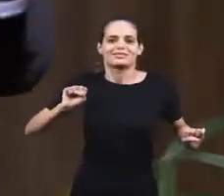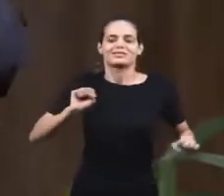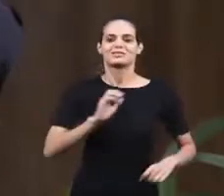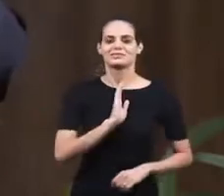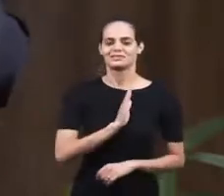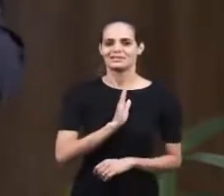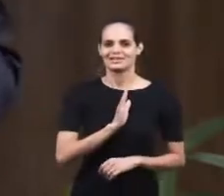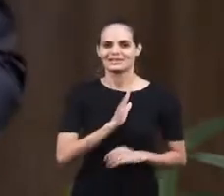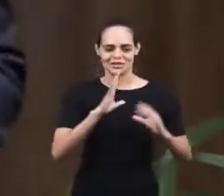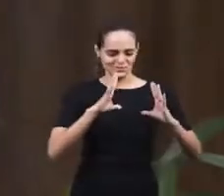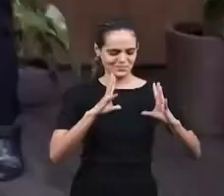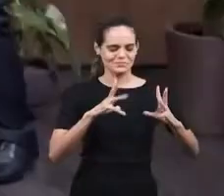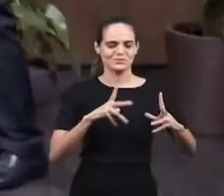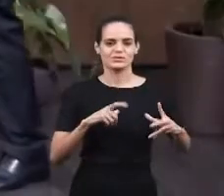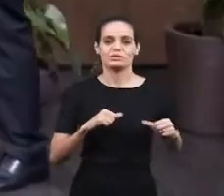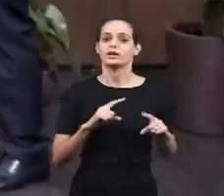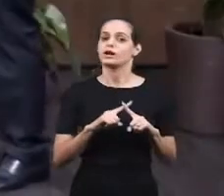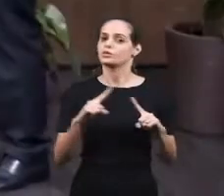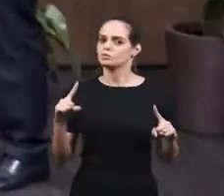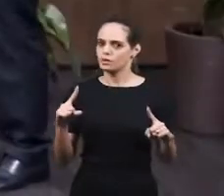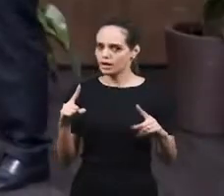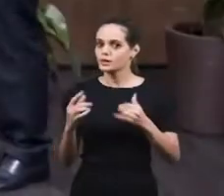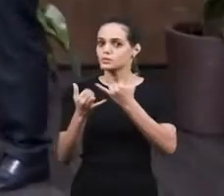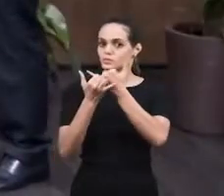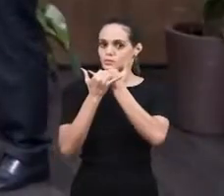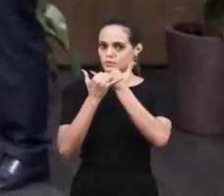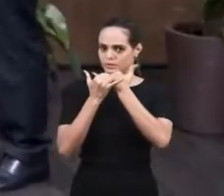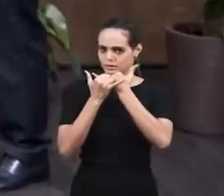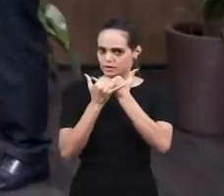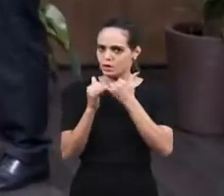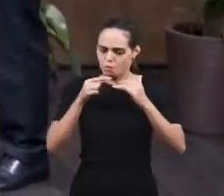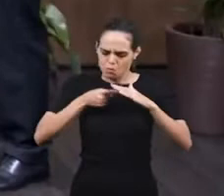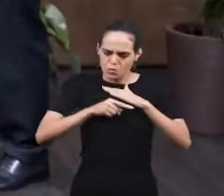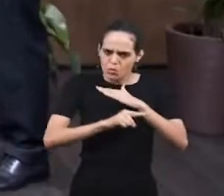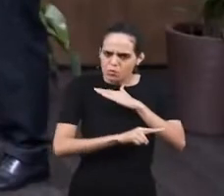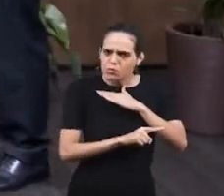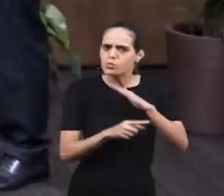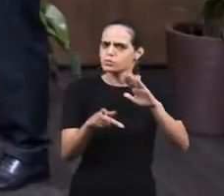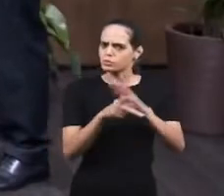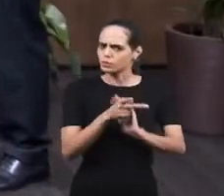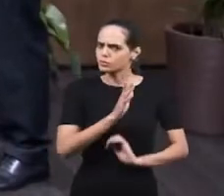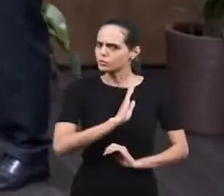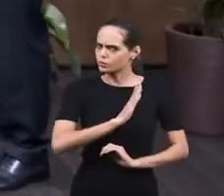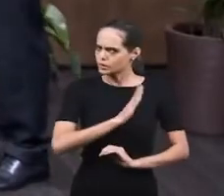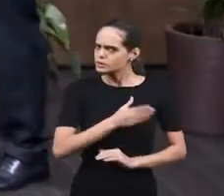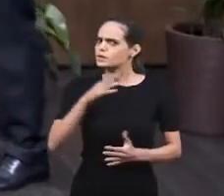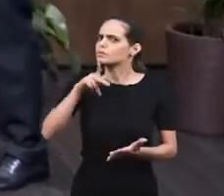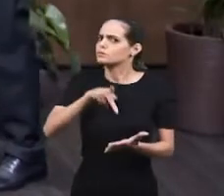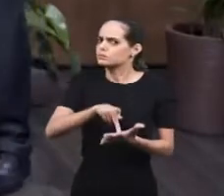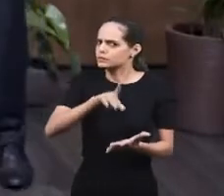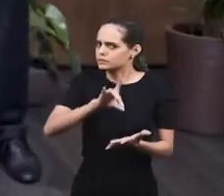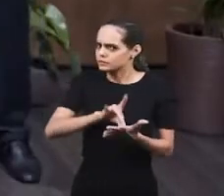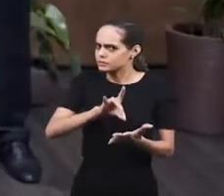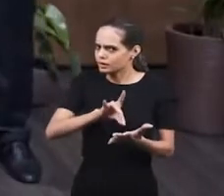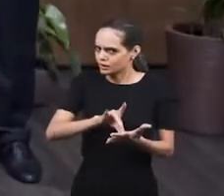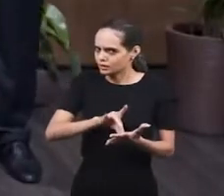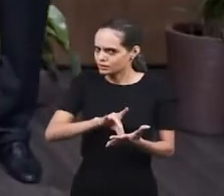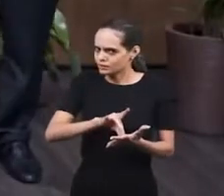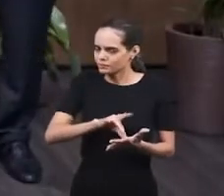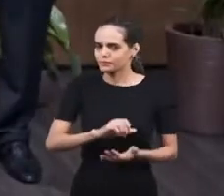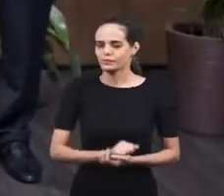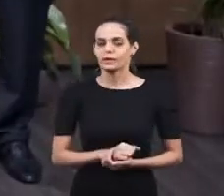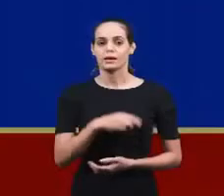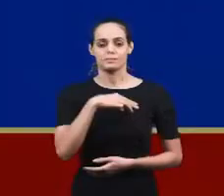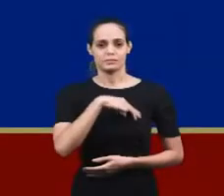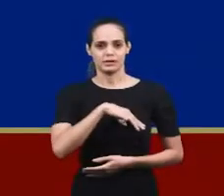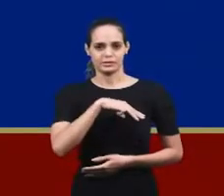blessing. The heart is cleansed. Now it needs to be a sincere forgiveness, a true forgiveness, as